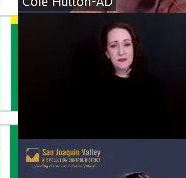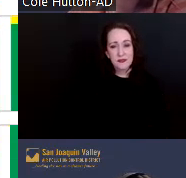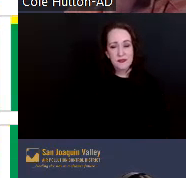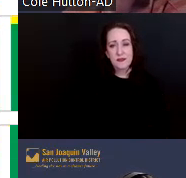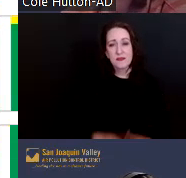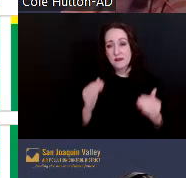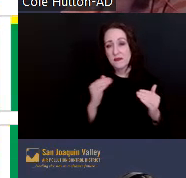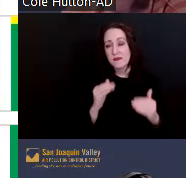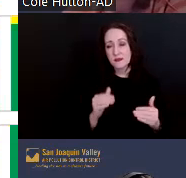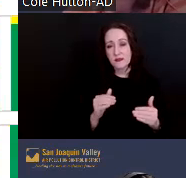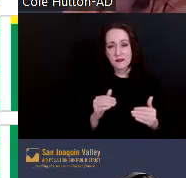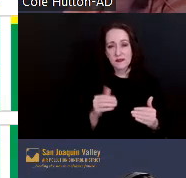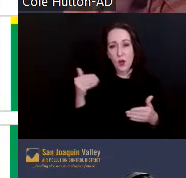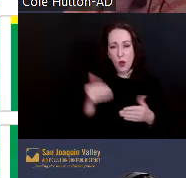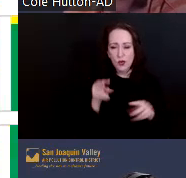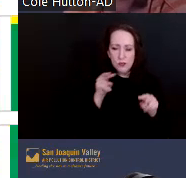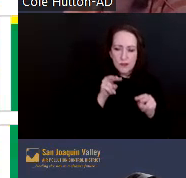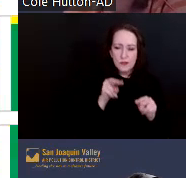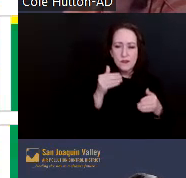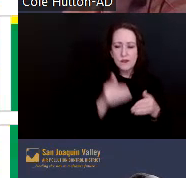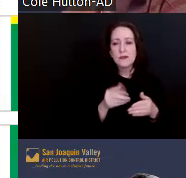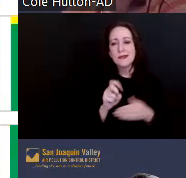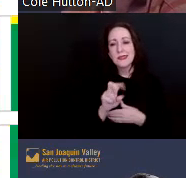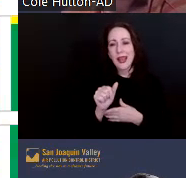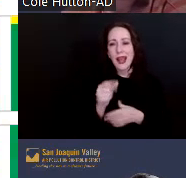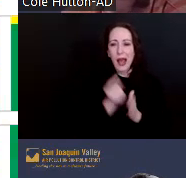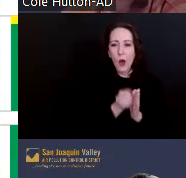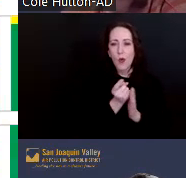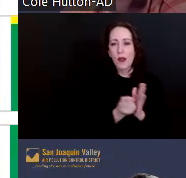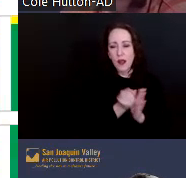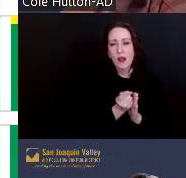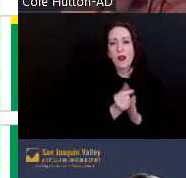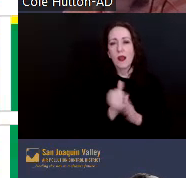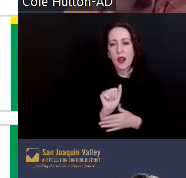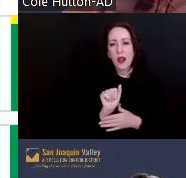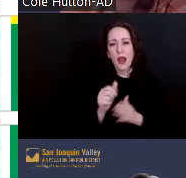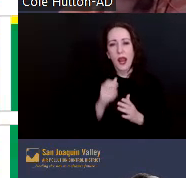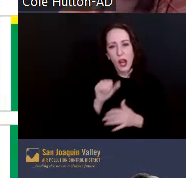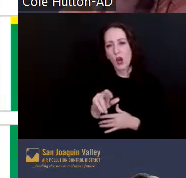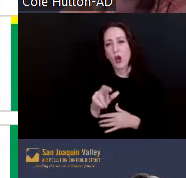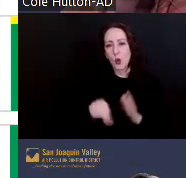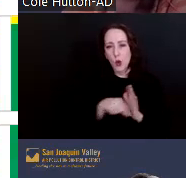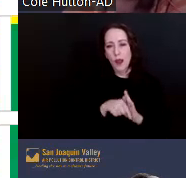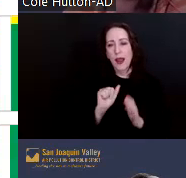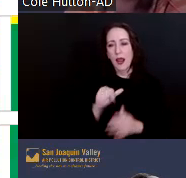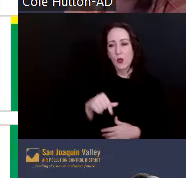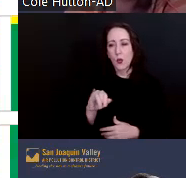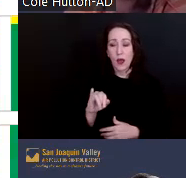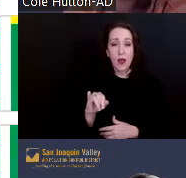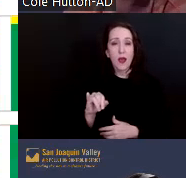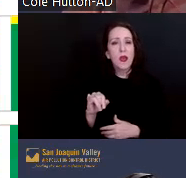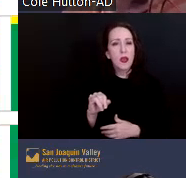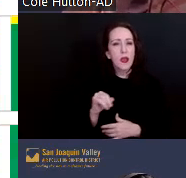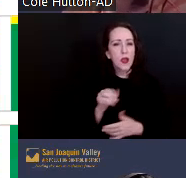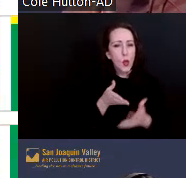And then next, a little closer look at the data with the hourly air quality AQI. And you can see throughout the